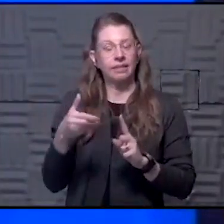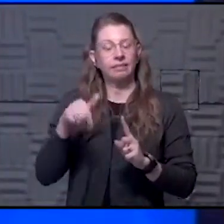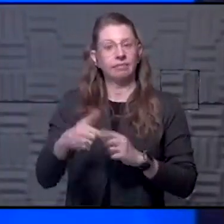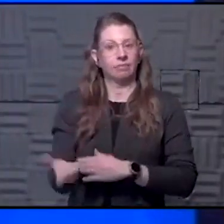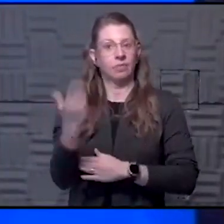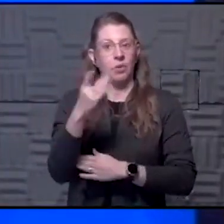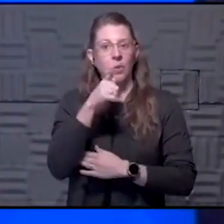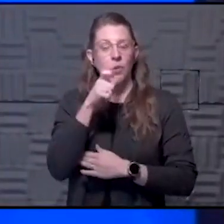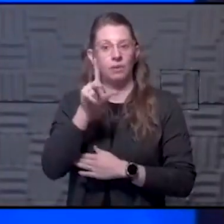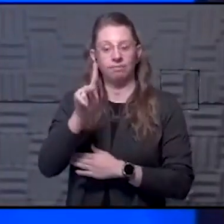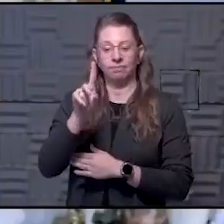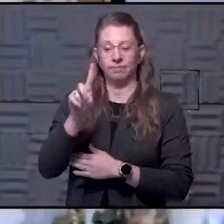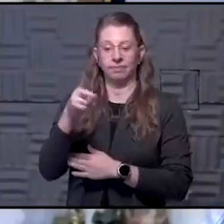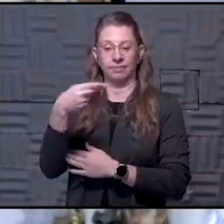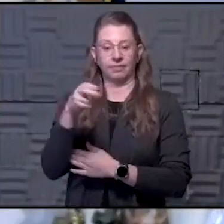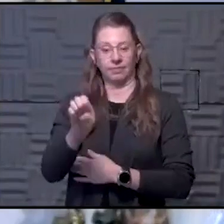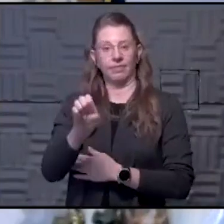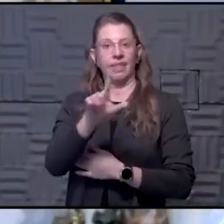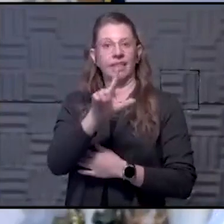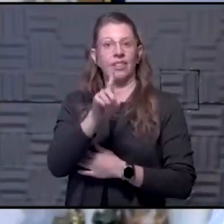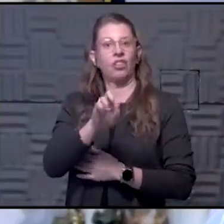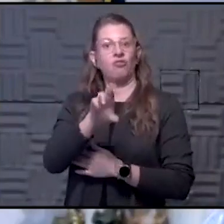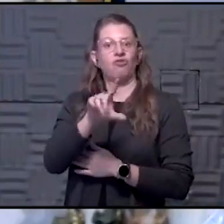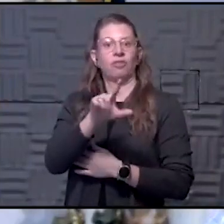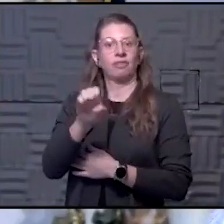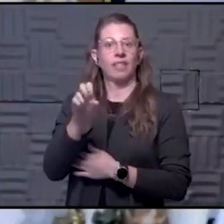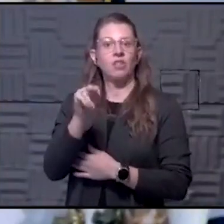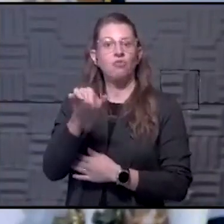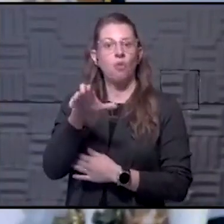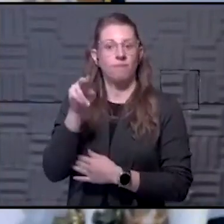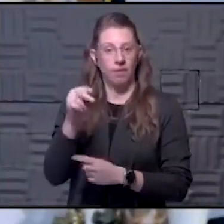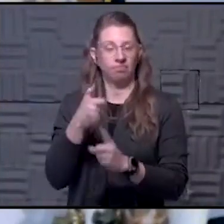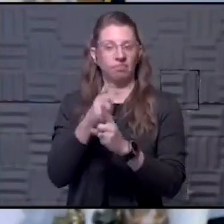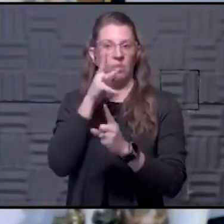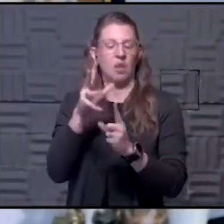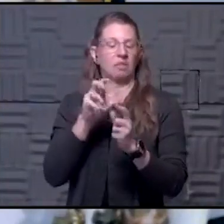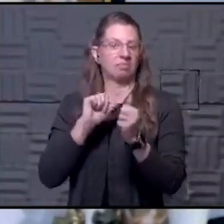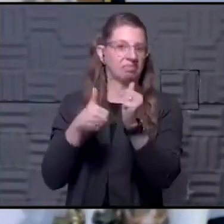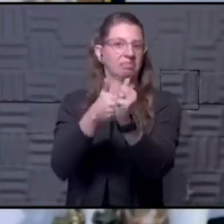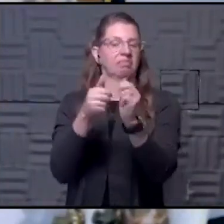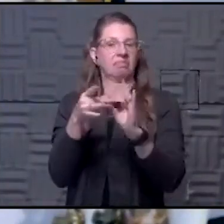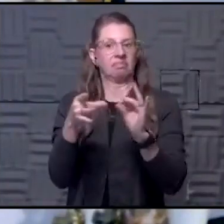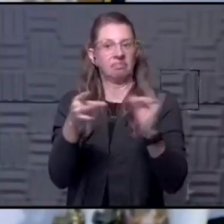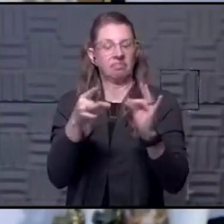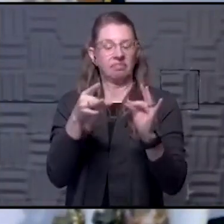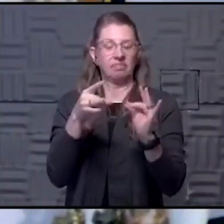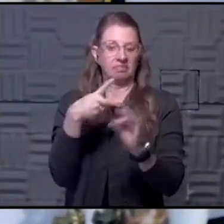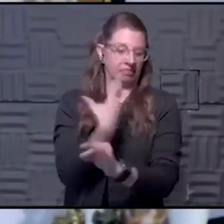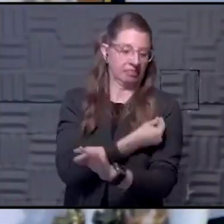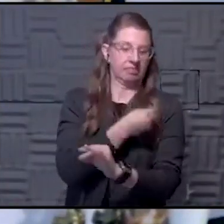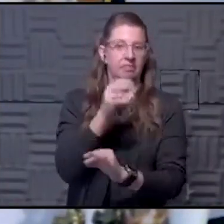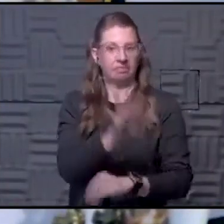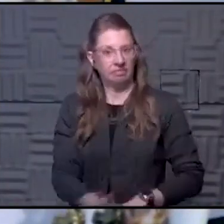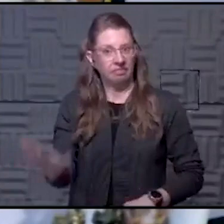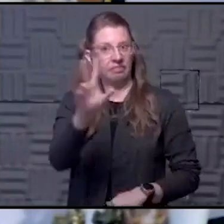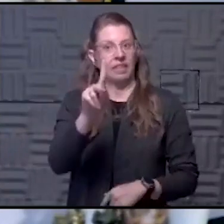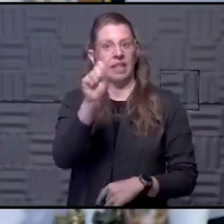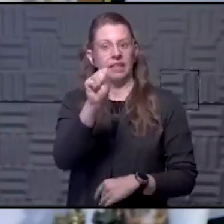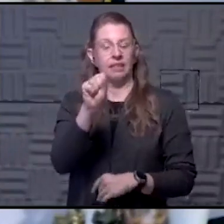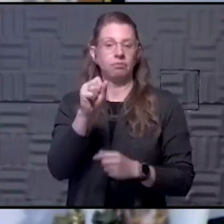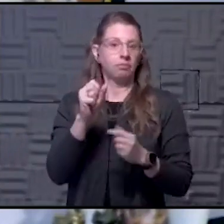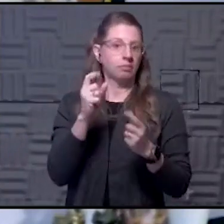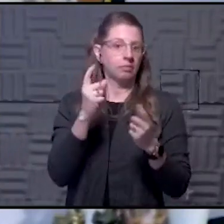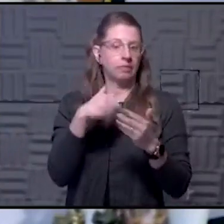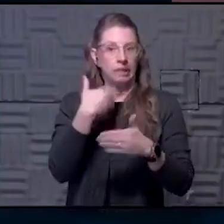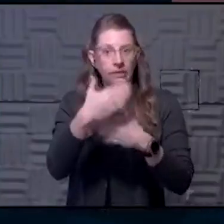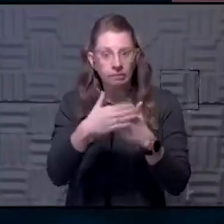colleague, KDHE Secretary Dr. Lee Norman is back. He's going to update us about vaccines across Kansas and where we're headed, what